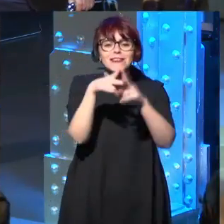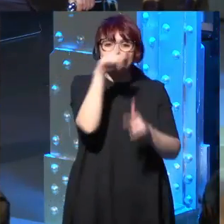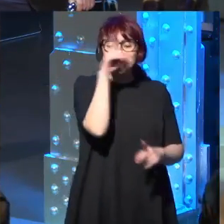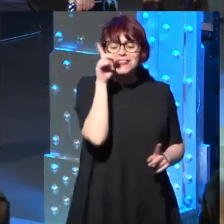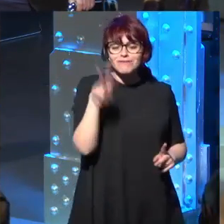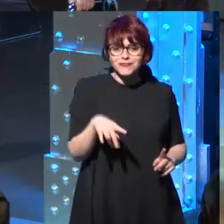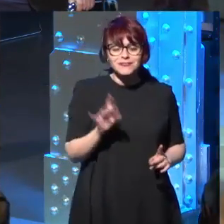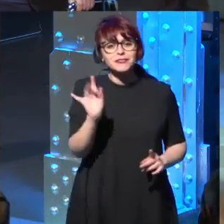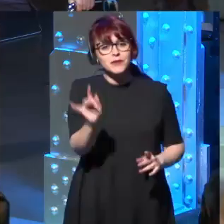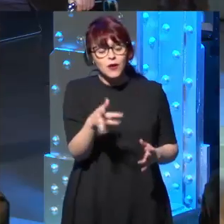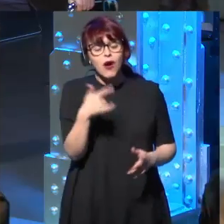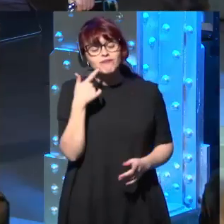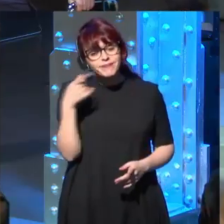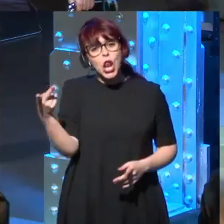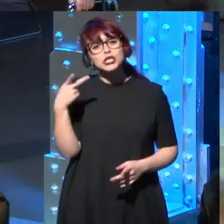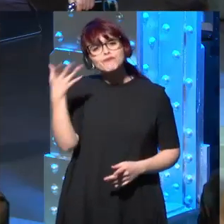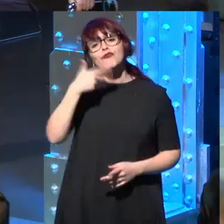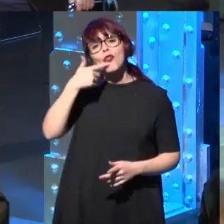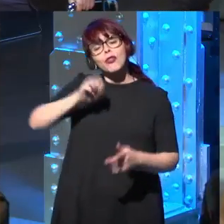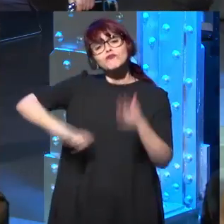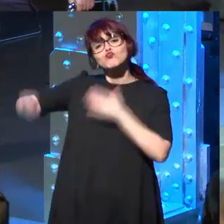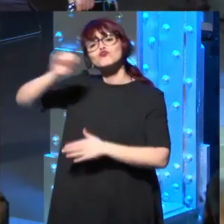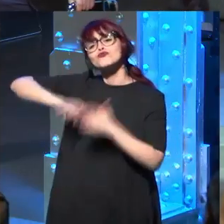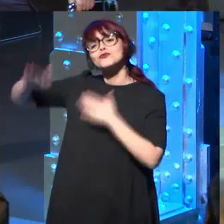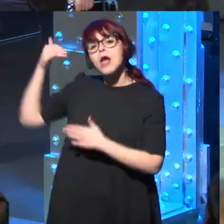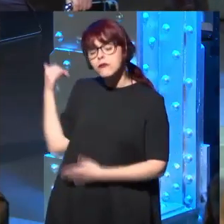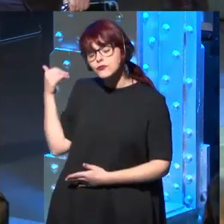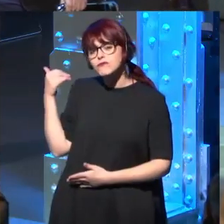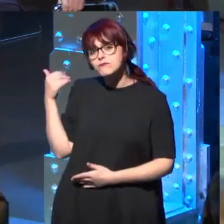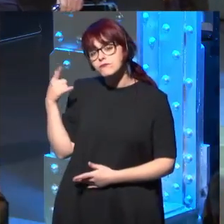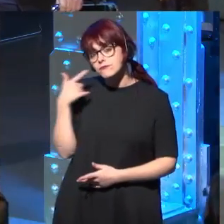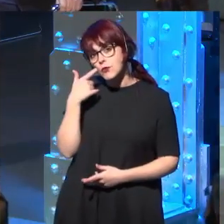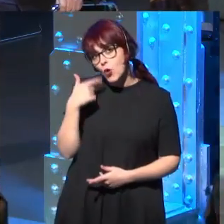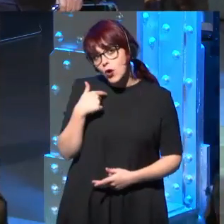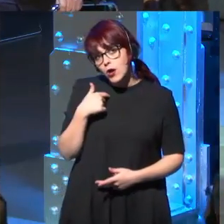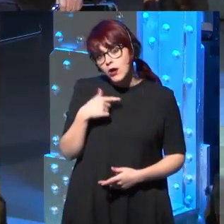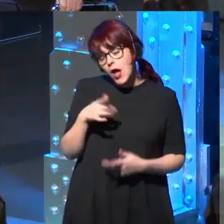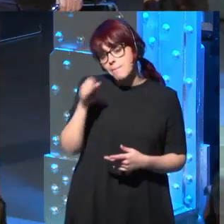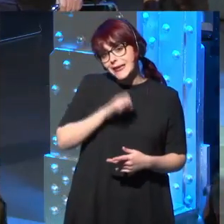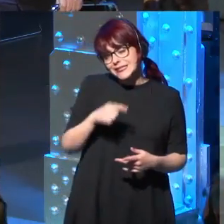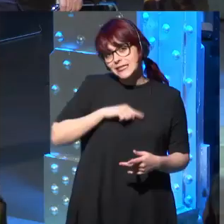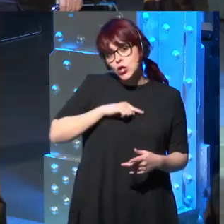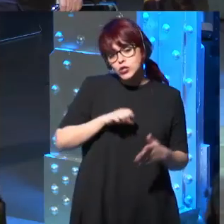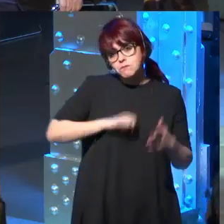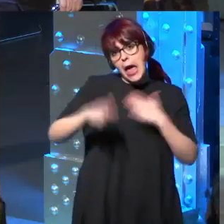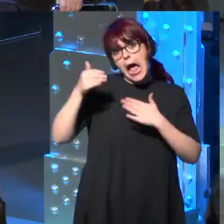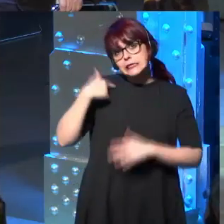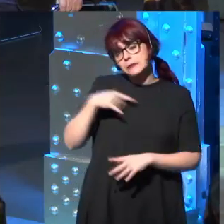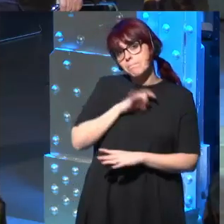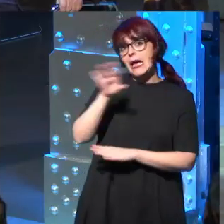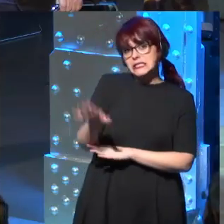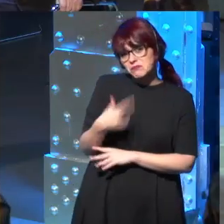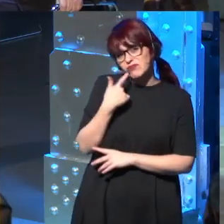I met you many years ago, more years for me than for you. And you are happier